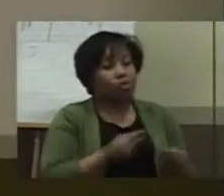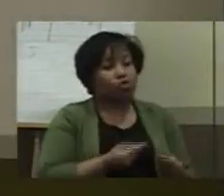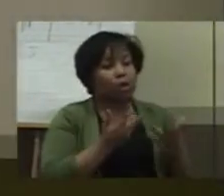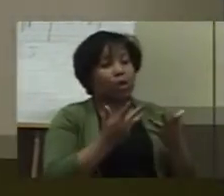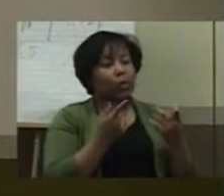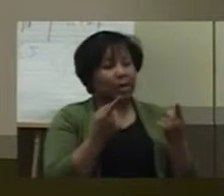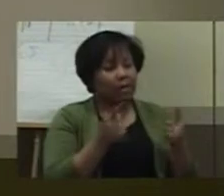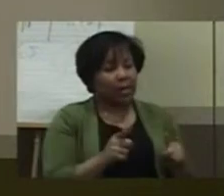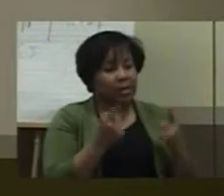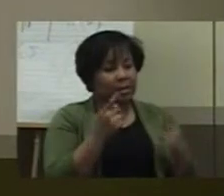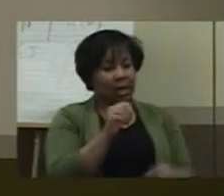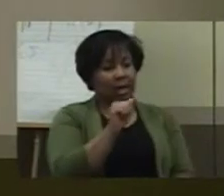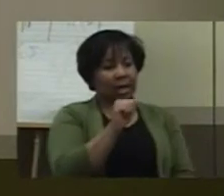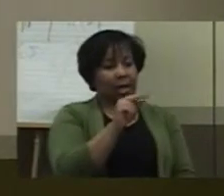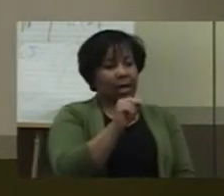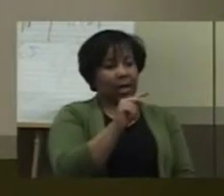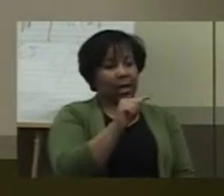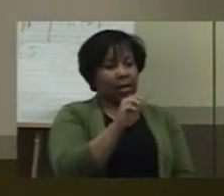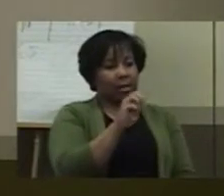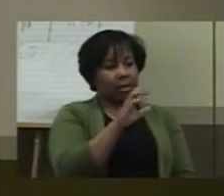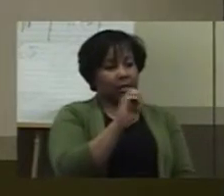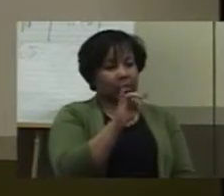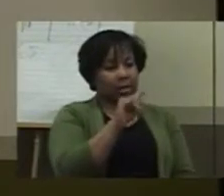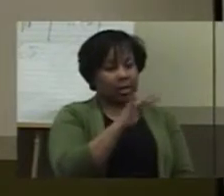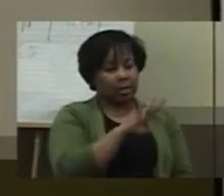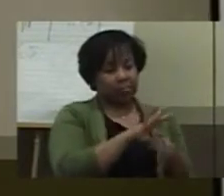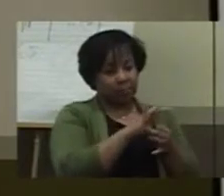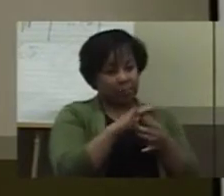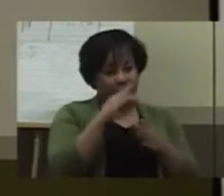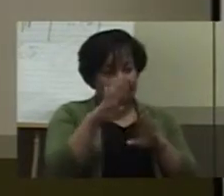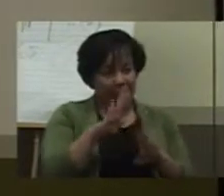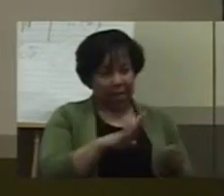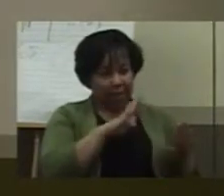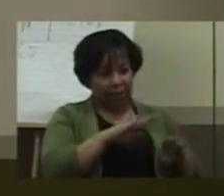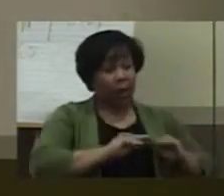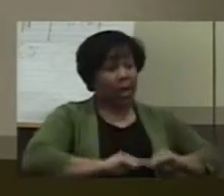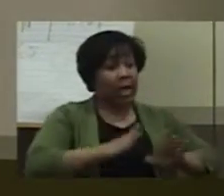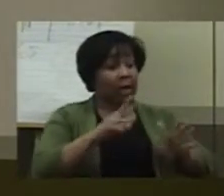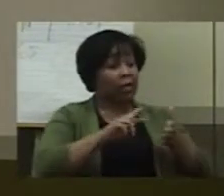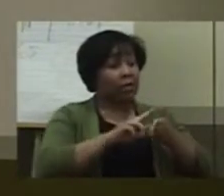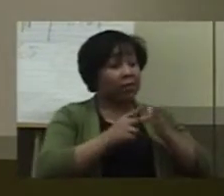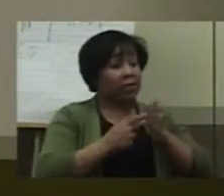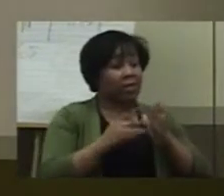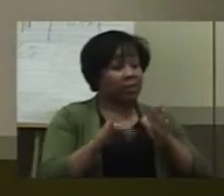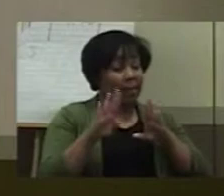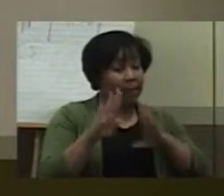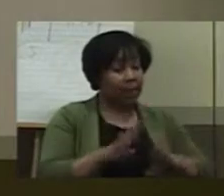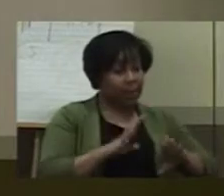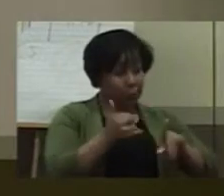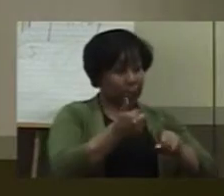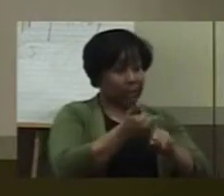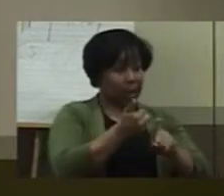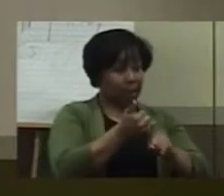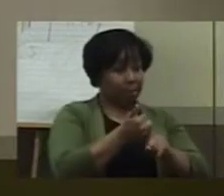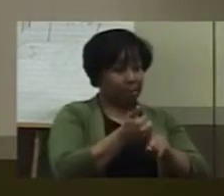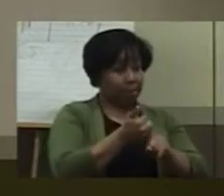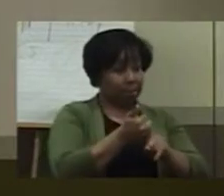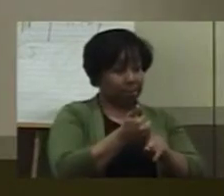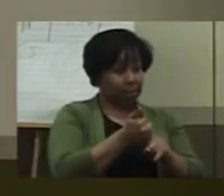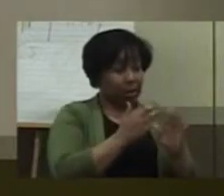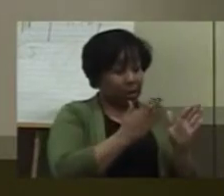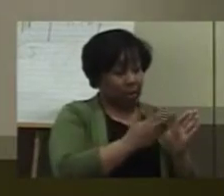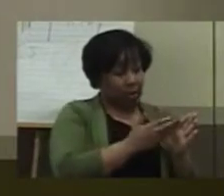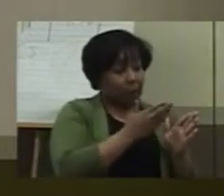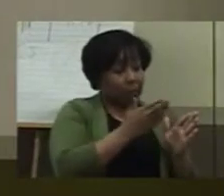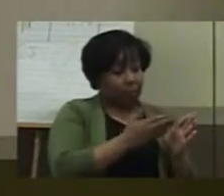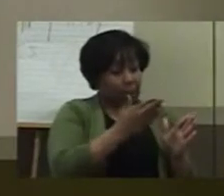event or antecedent for the behavior, get a clear definition of the behavior itself, and then you're going to